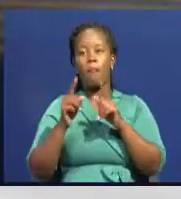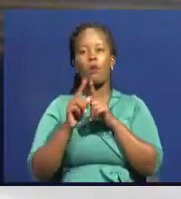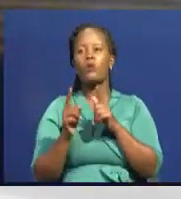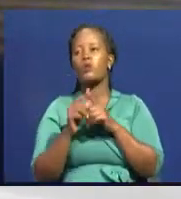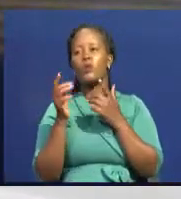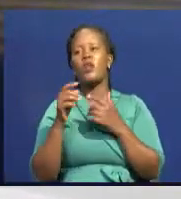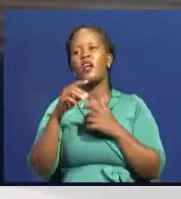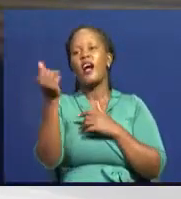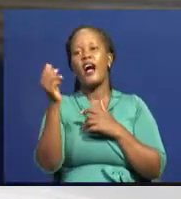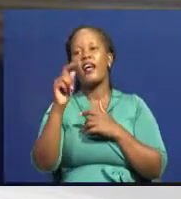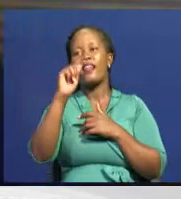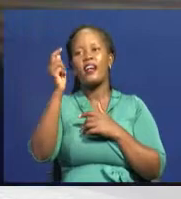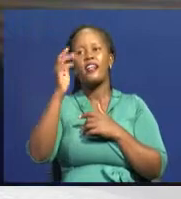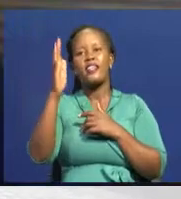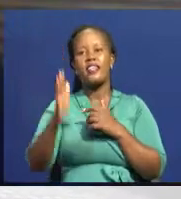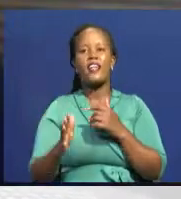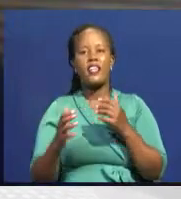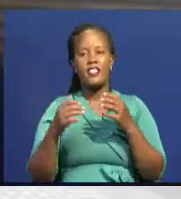Kenyan has about